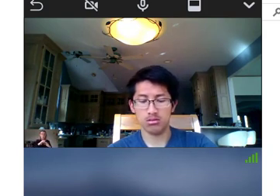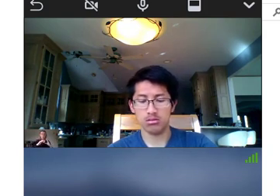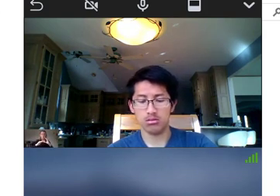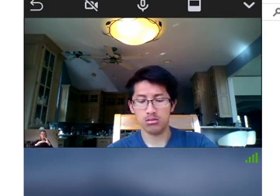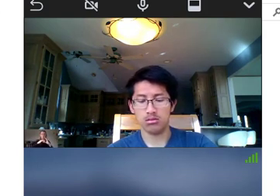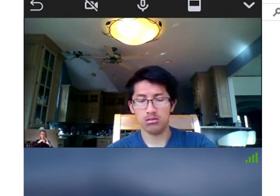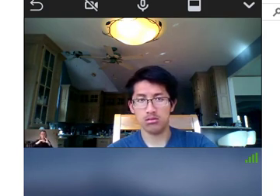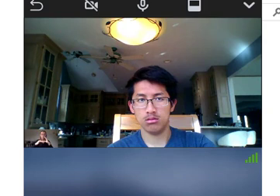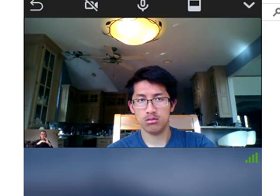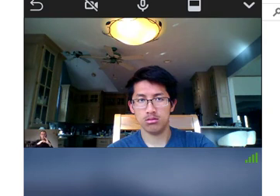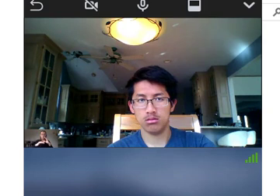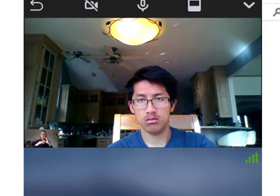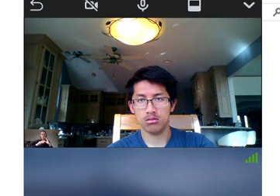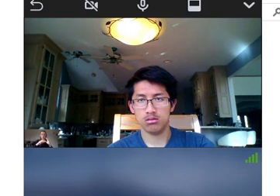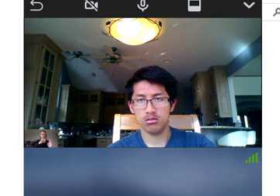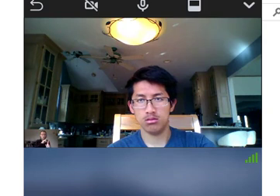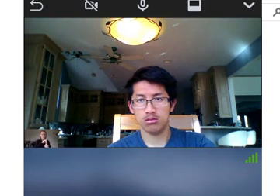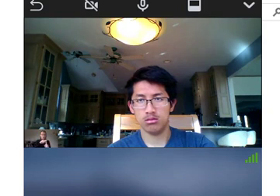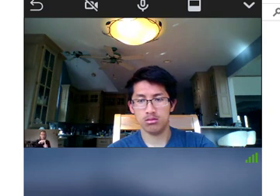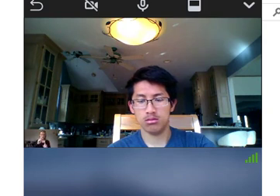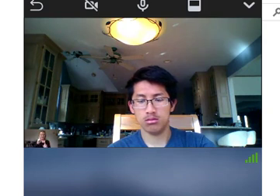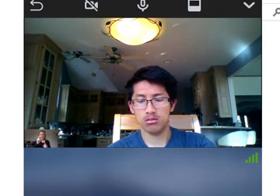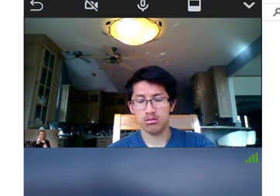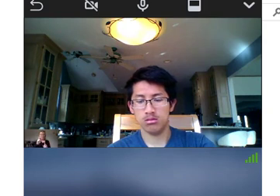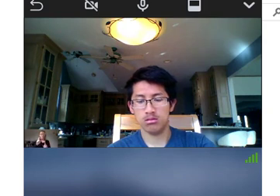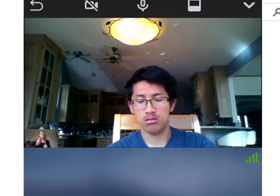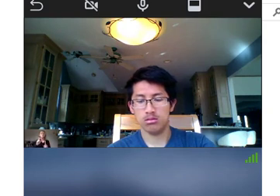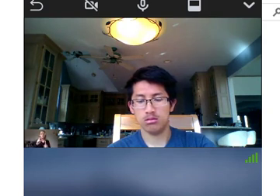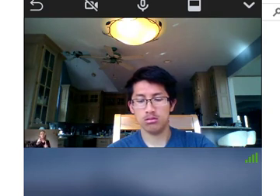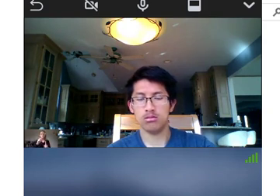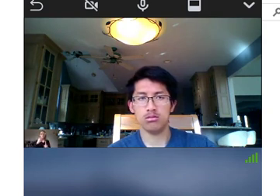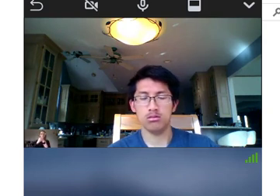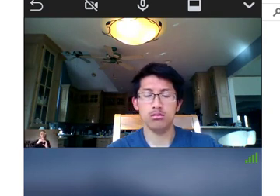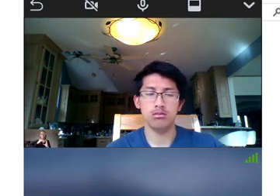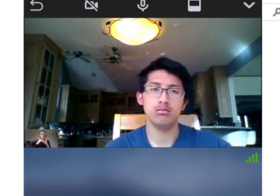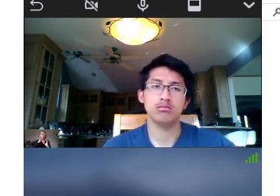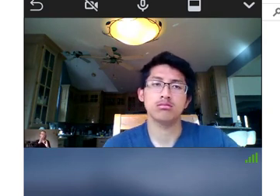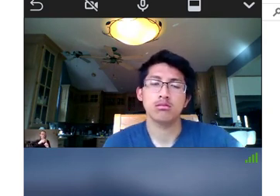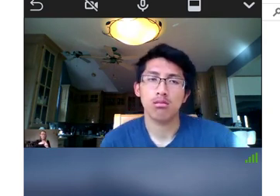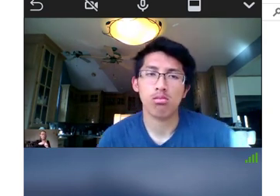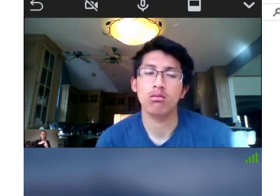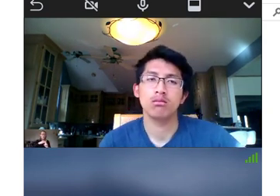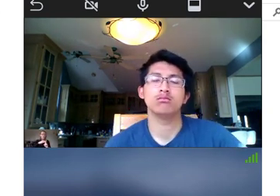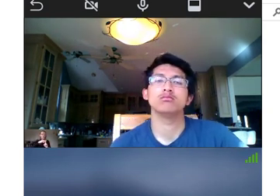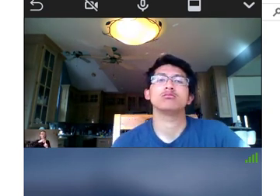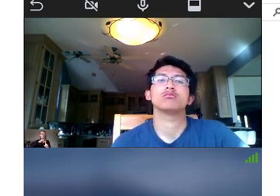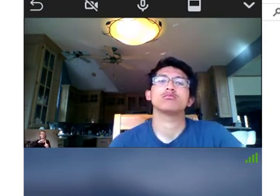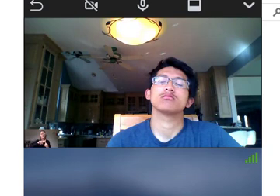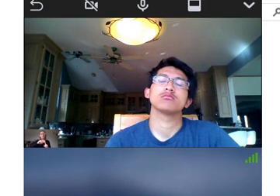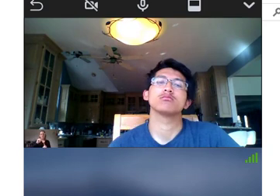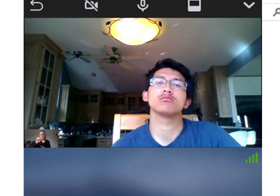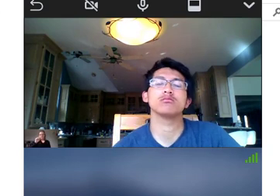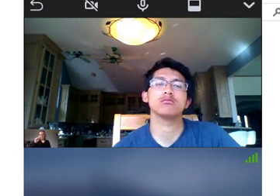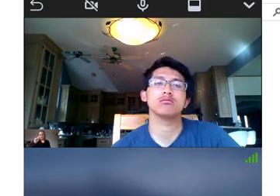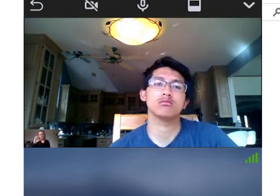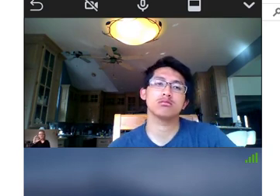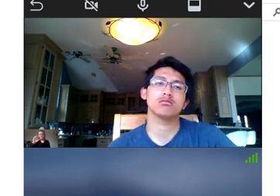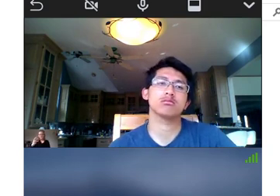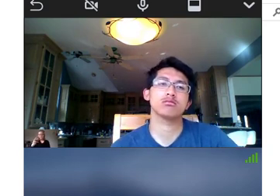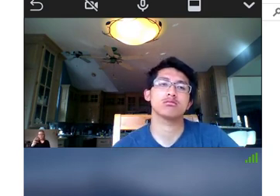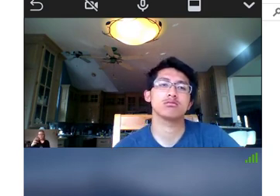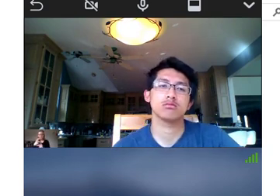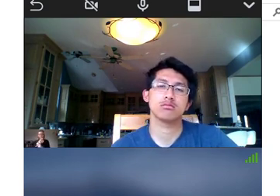up so that it's m dot Cp times delta T. So all the heat that went into the fluid, because it's not